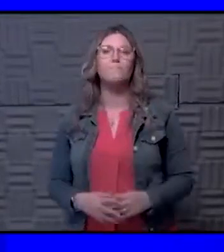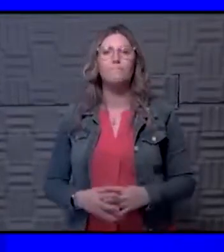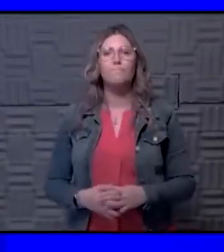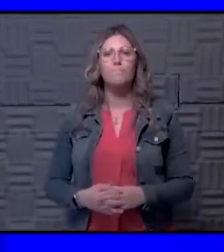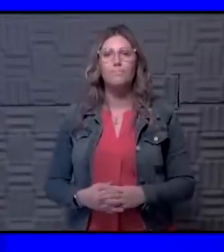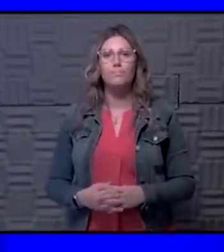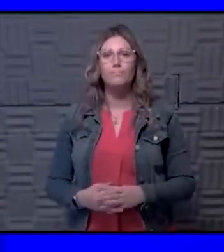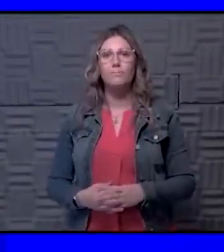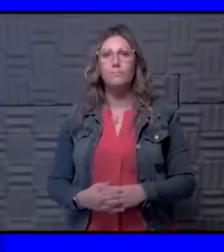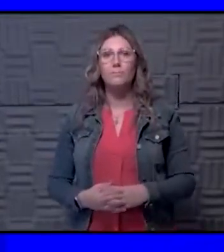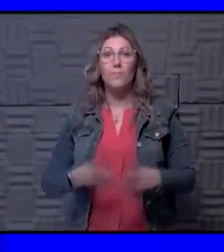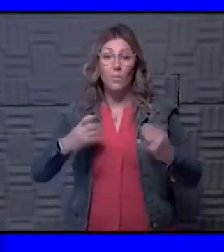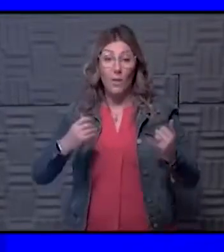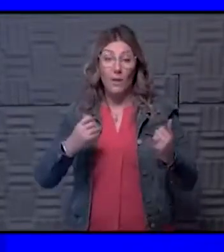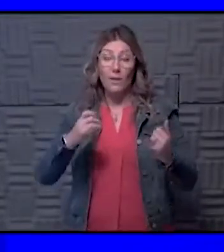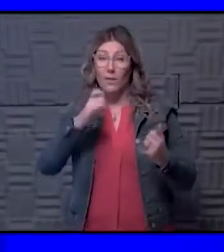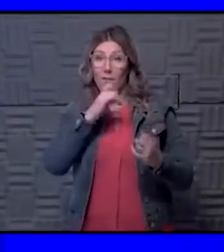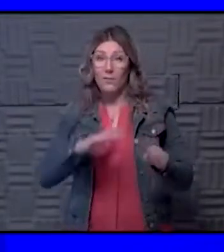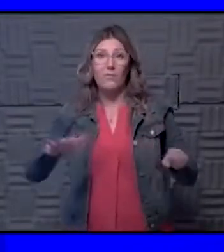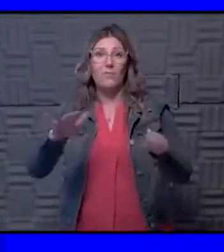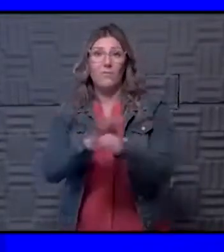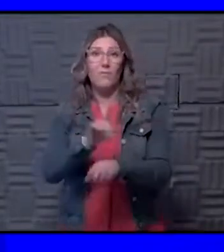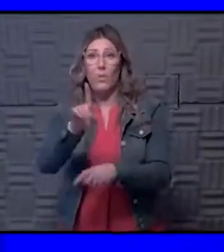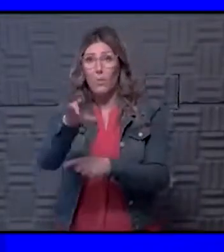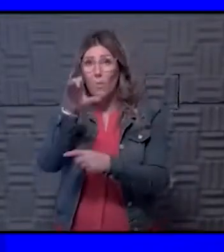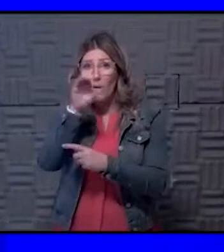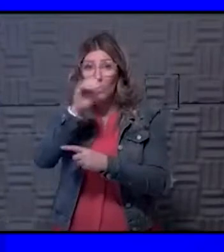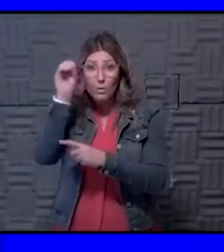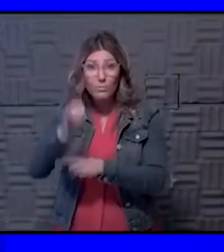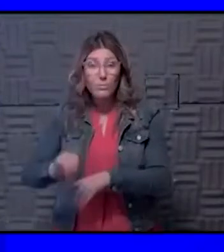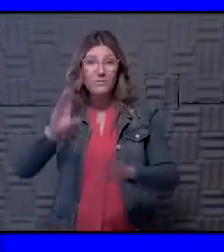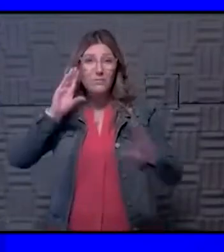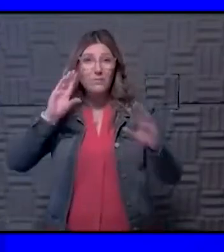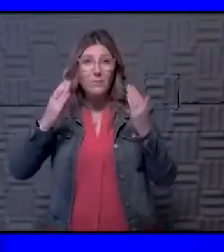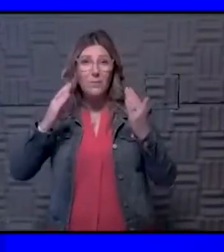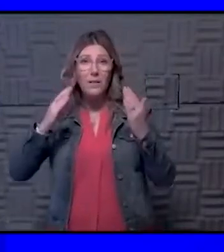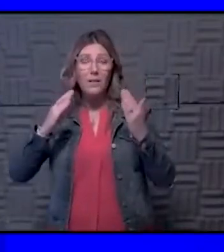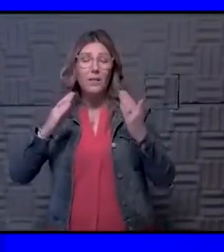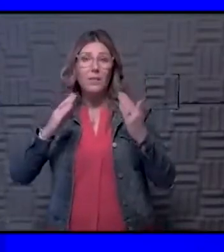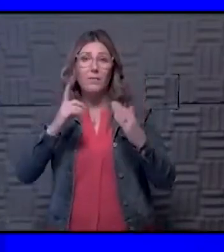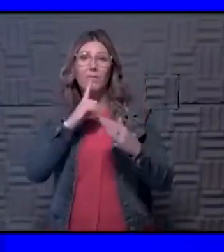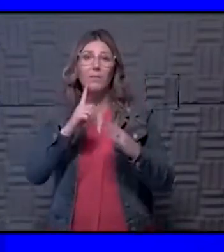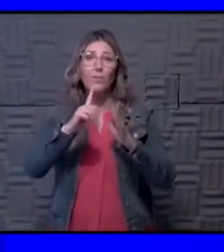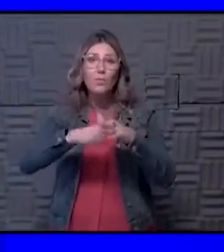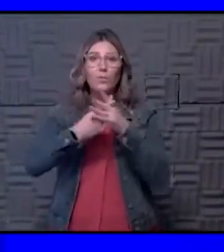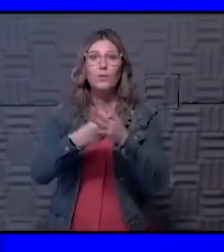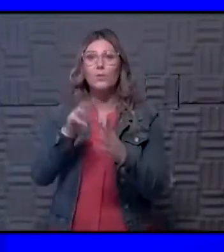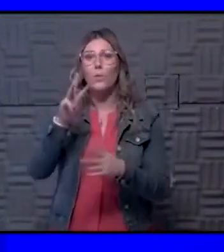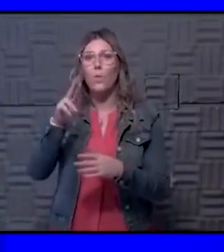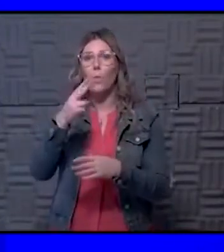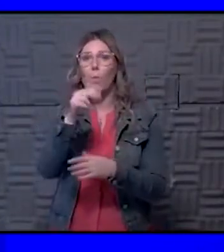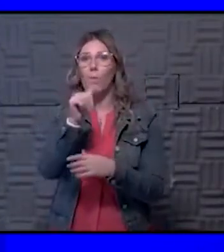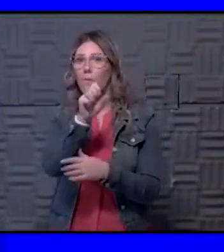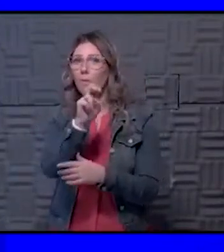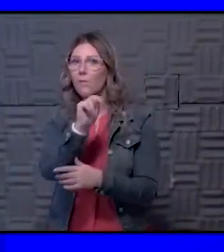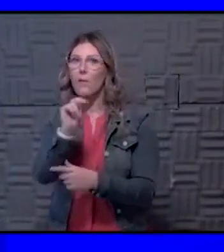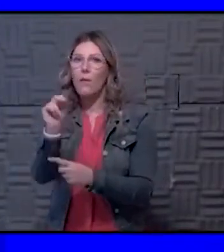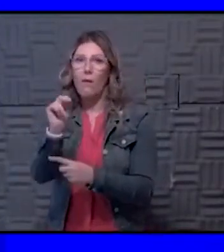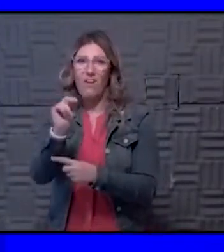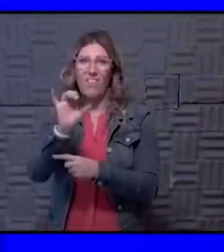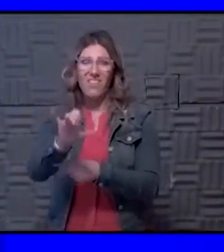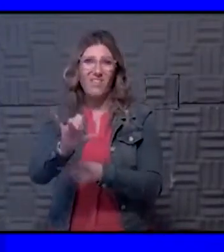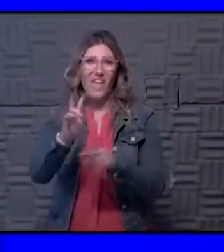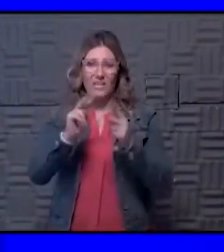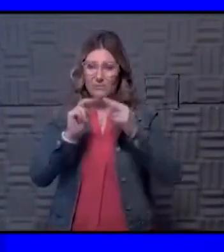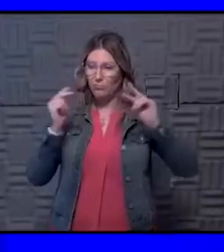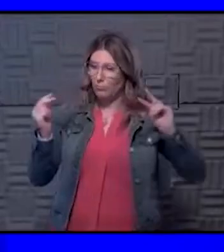it's not fully 100% compared to the original, say, Wuhan strain that the vaccines were made against. But they do have